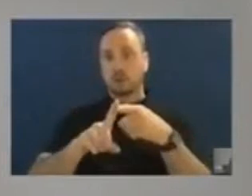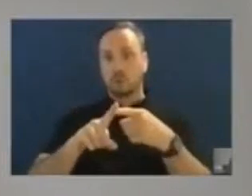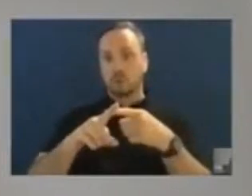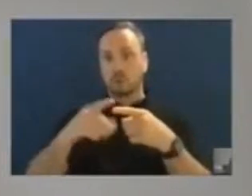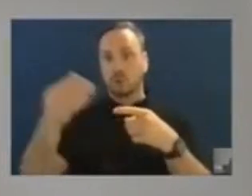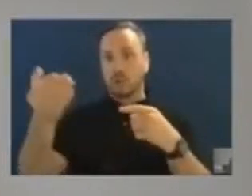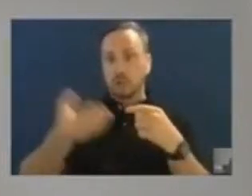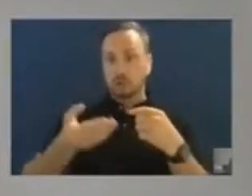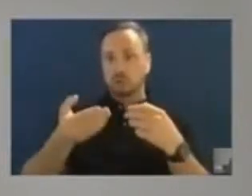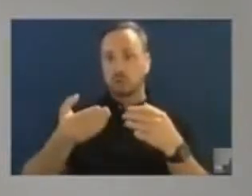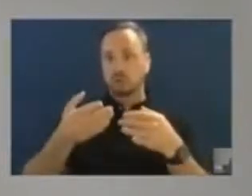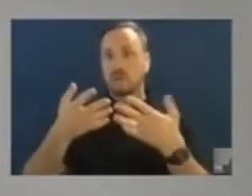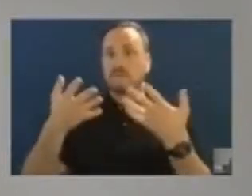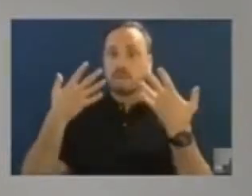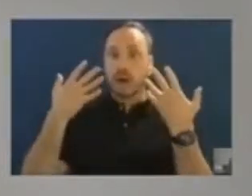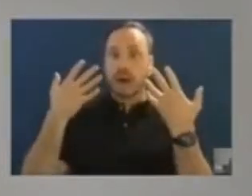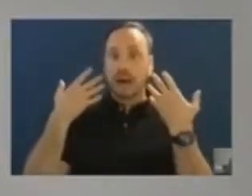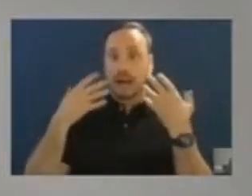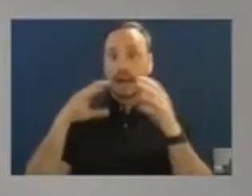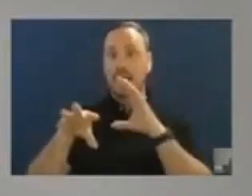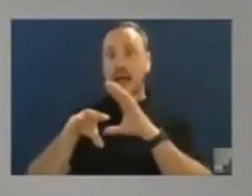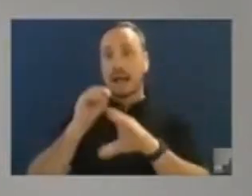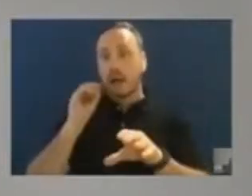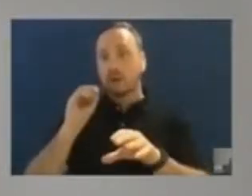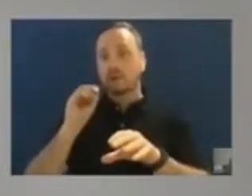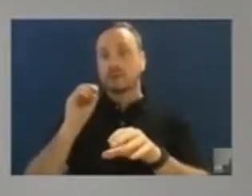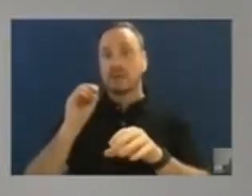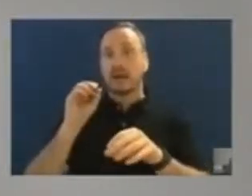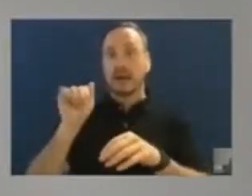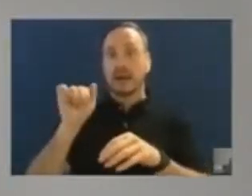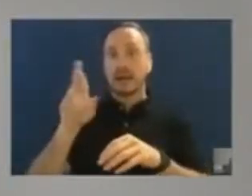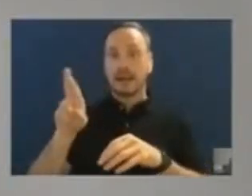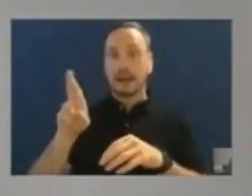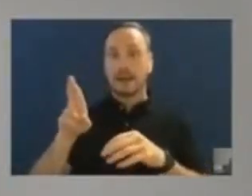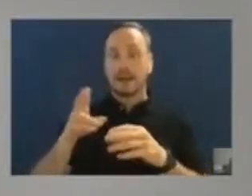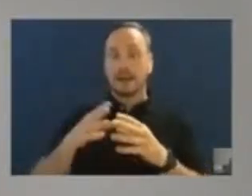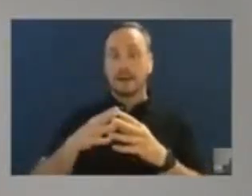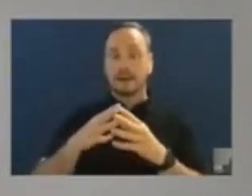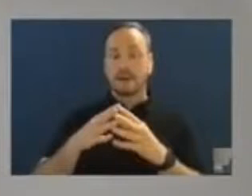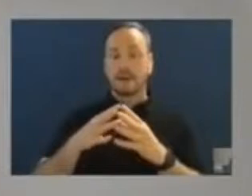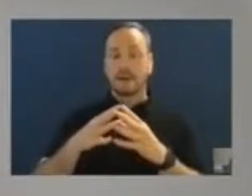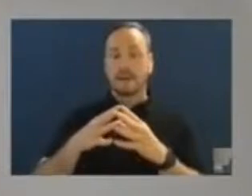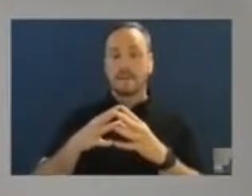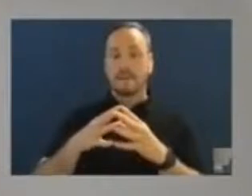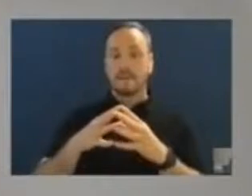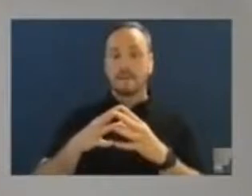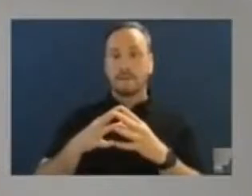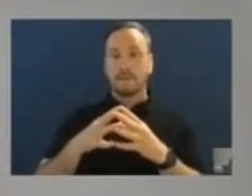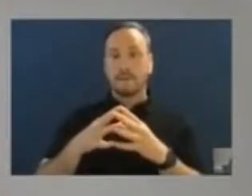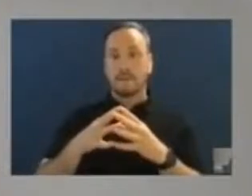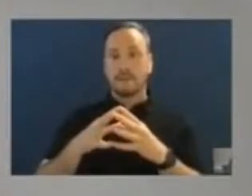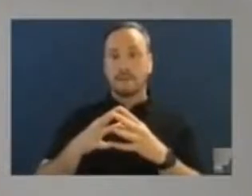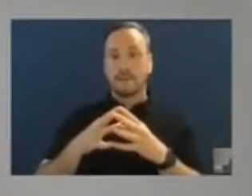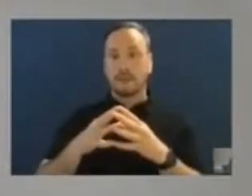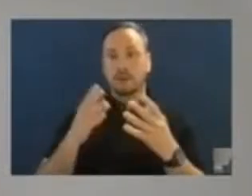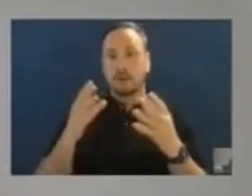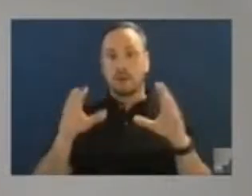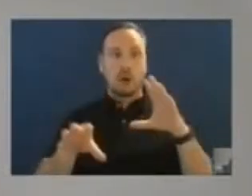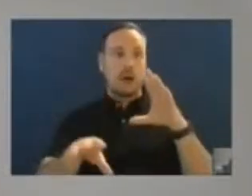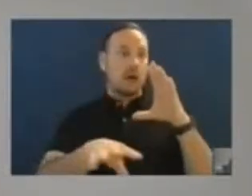fresh outside conditioned air, which again is defined as bringing in outside